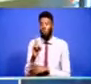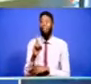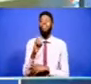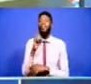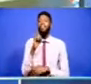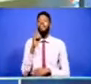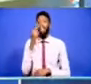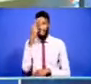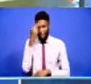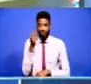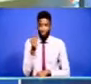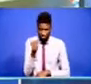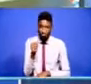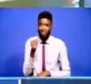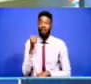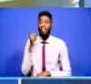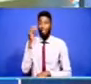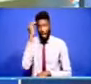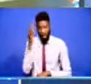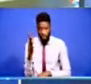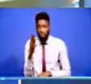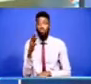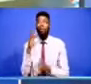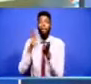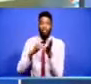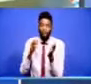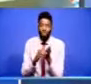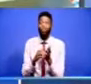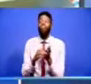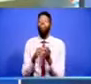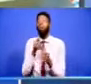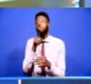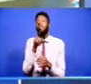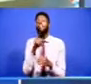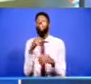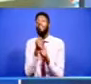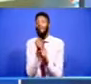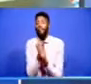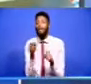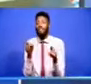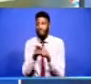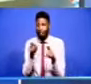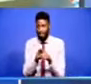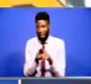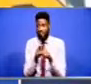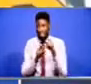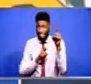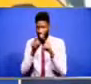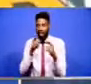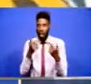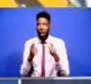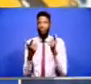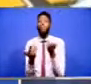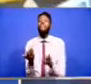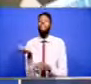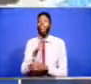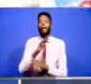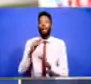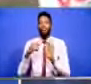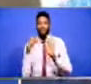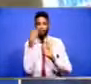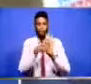that led to the suspension of transport services in and out of the five disease zoned areas.